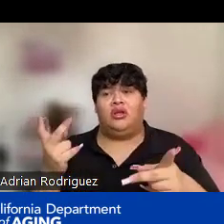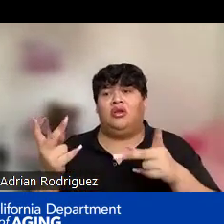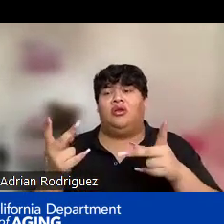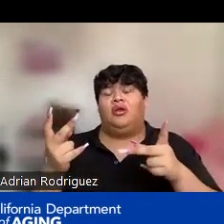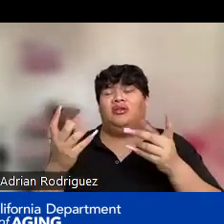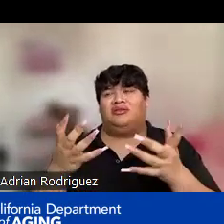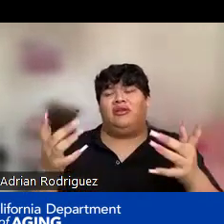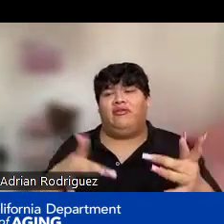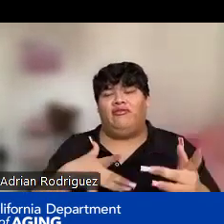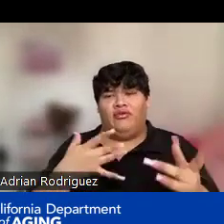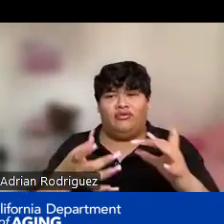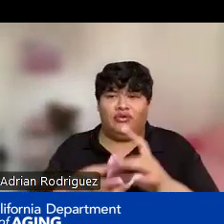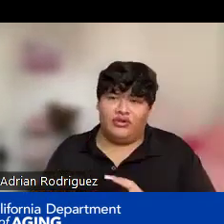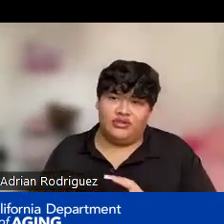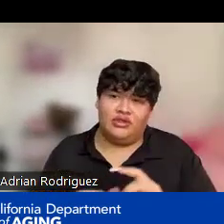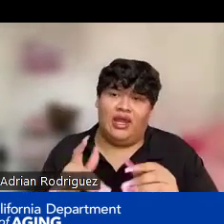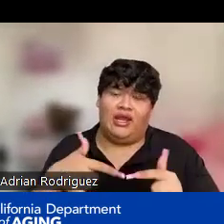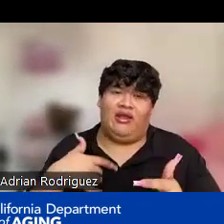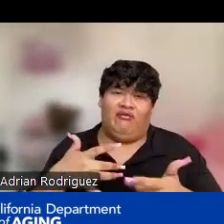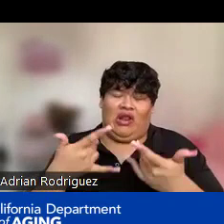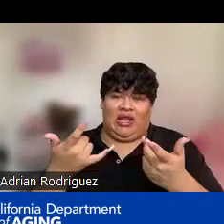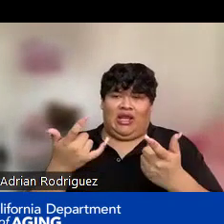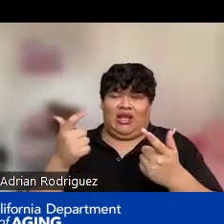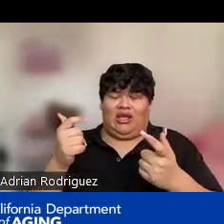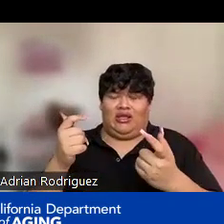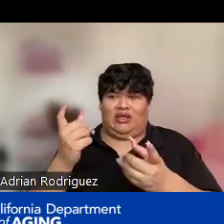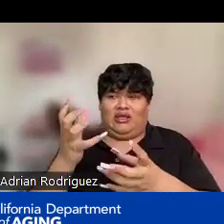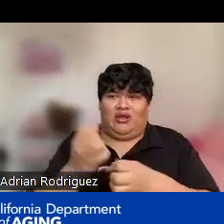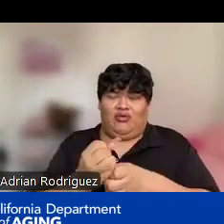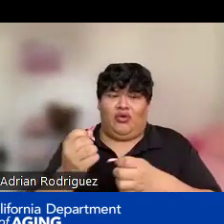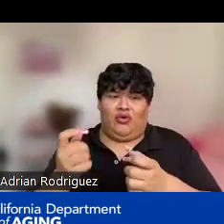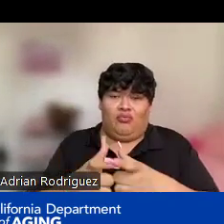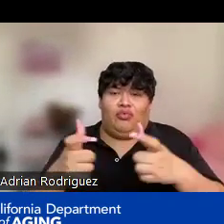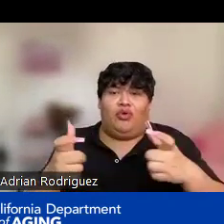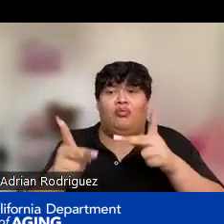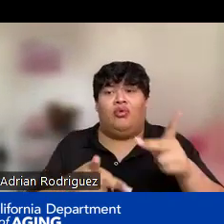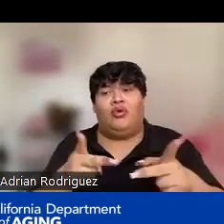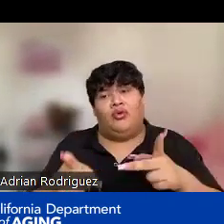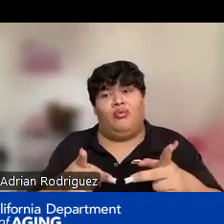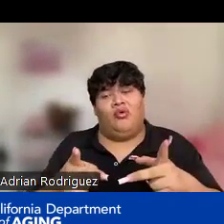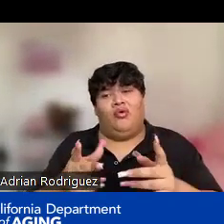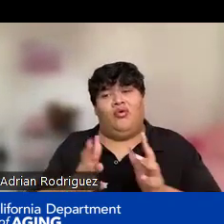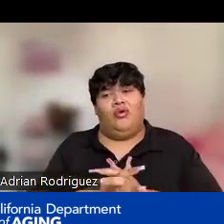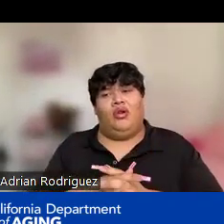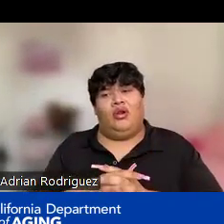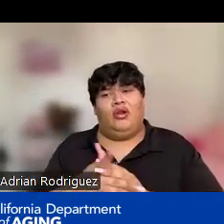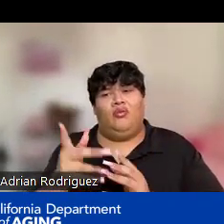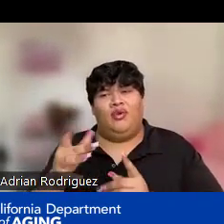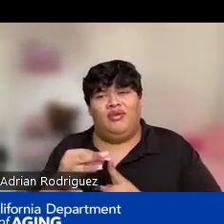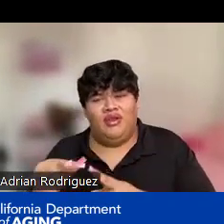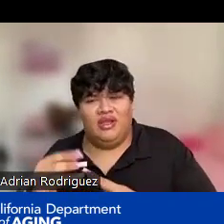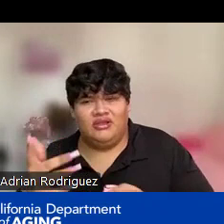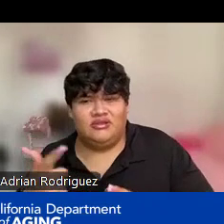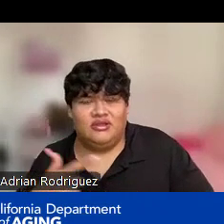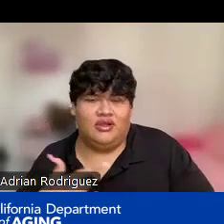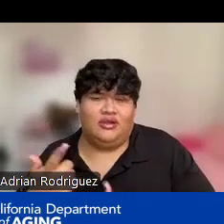resonate, and I think it takes a village to move this topic forward. But one of the things I kind of